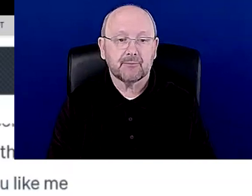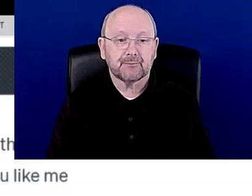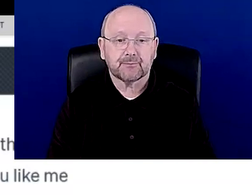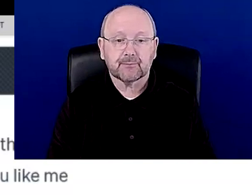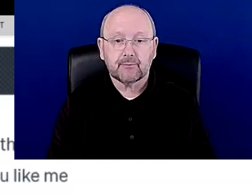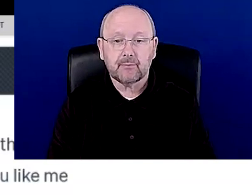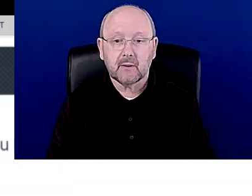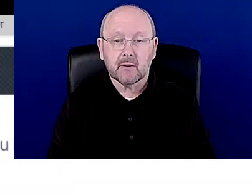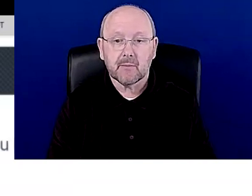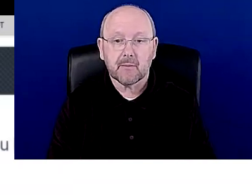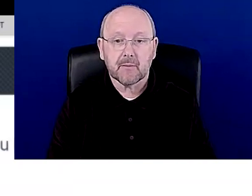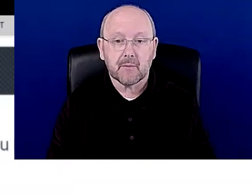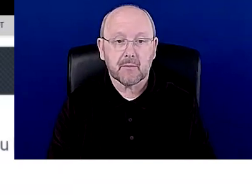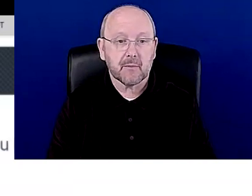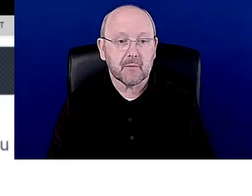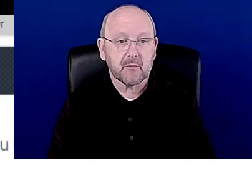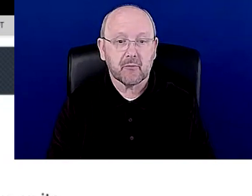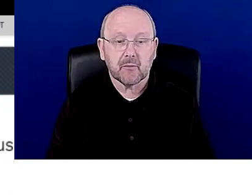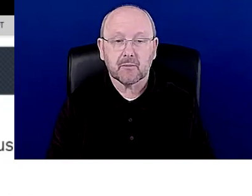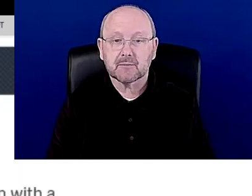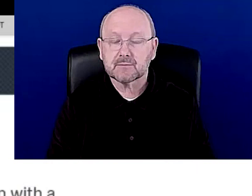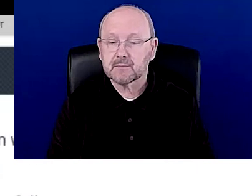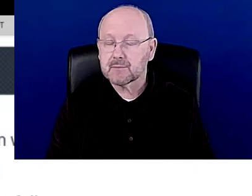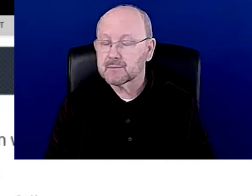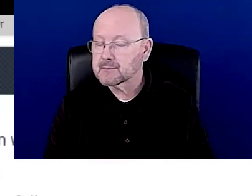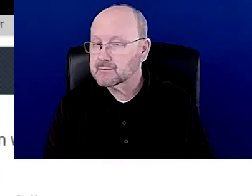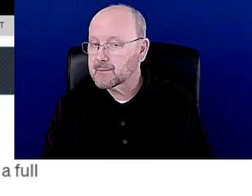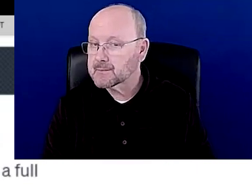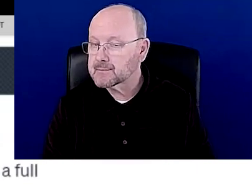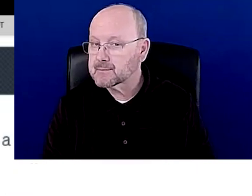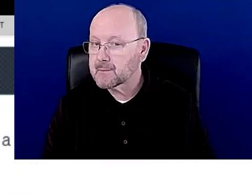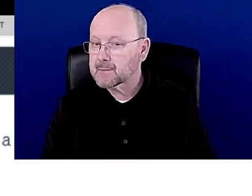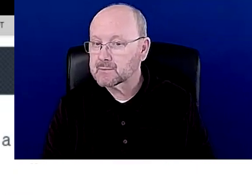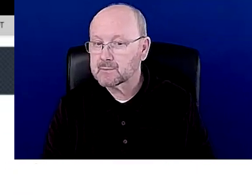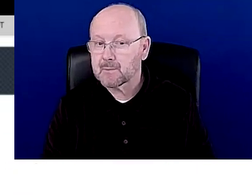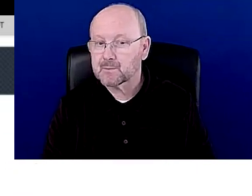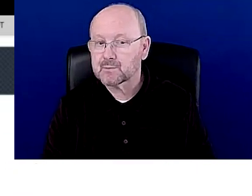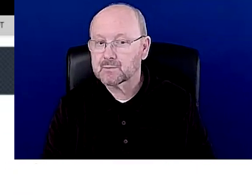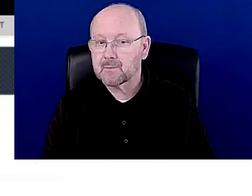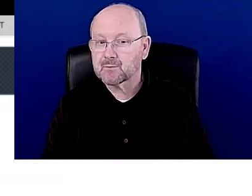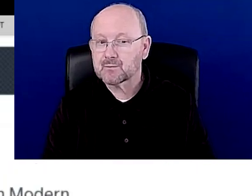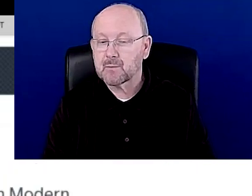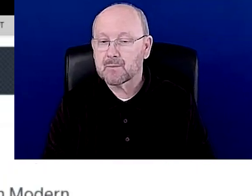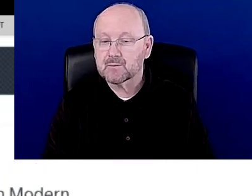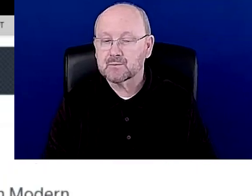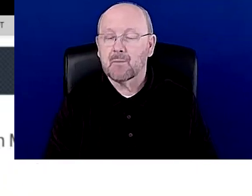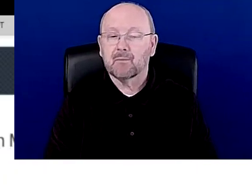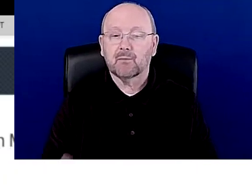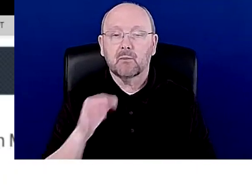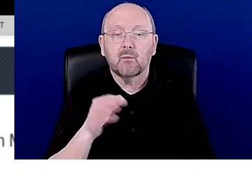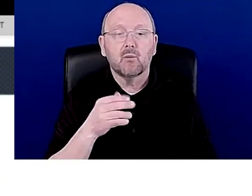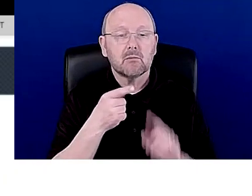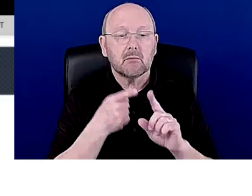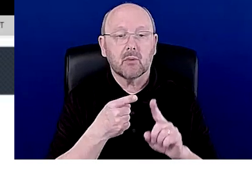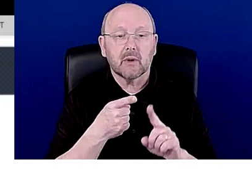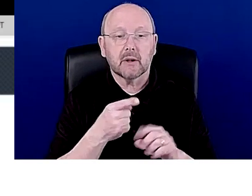And yes, you could in fact just write prompts as simple as that. Yeah, one of the things that is kind of nice from an instructor